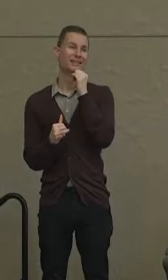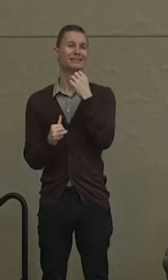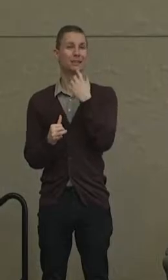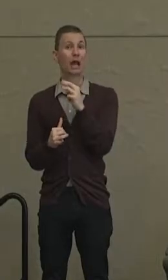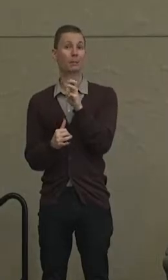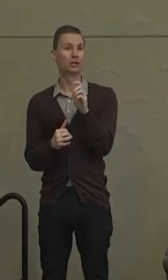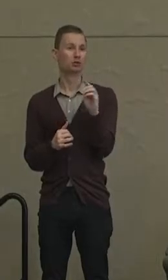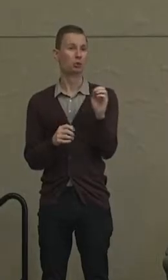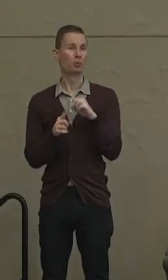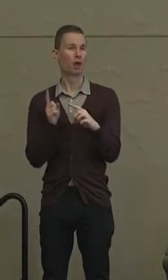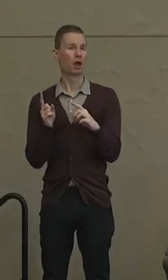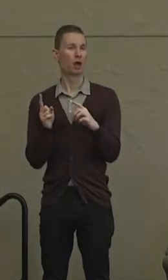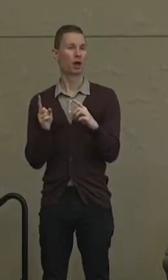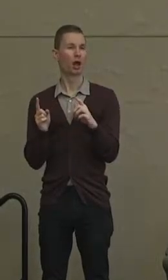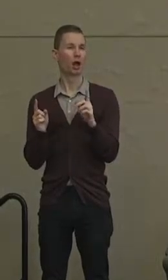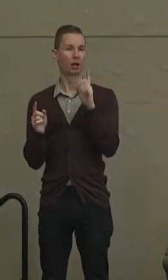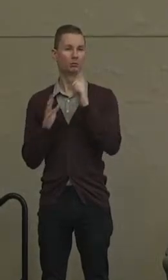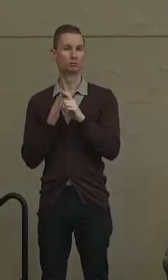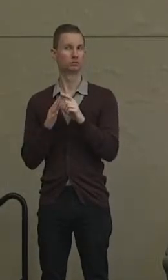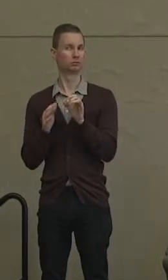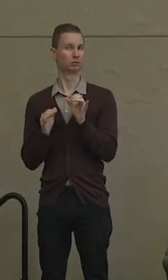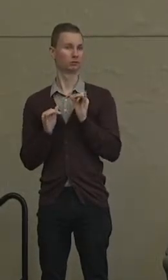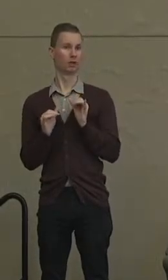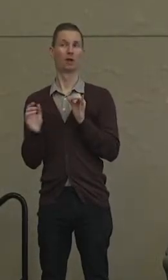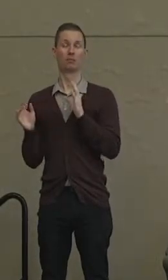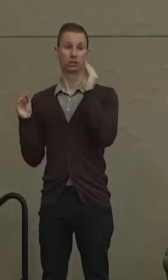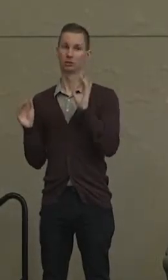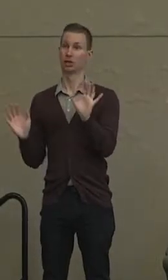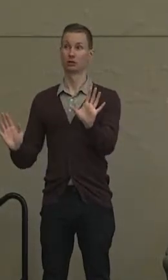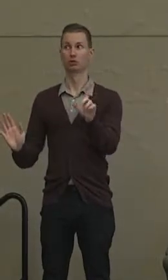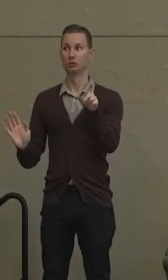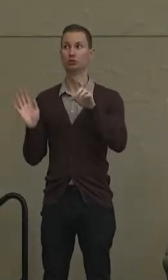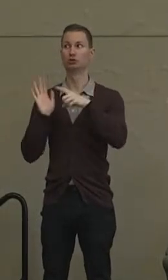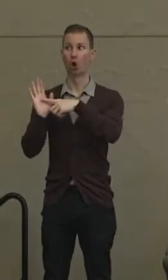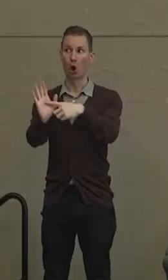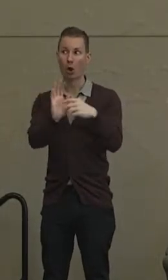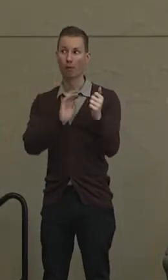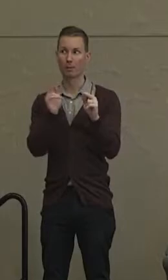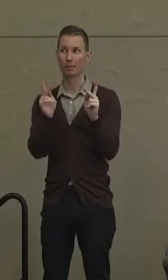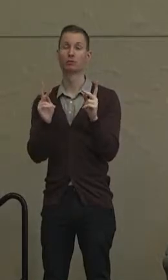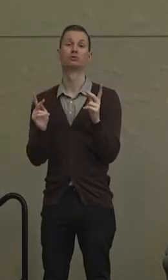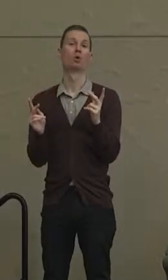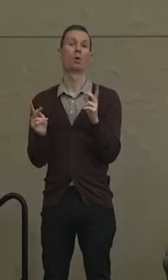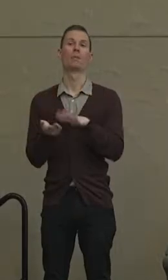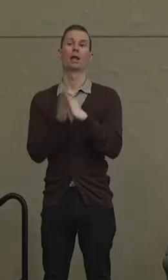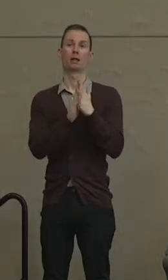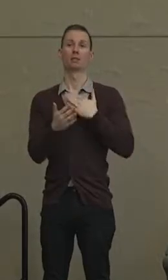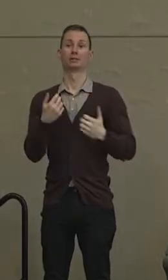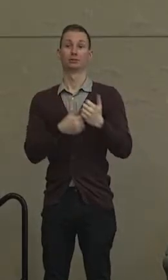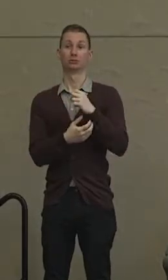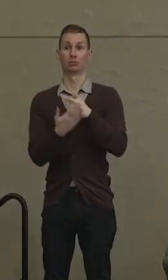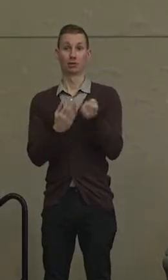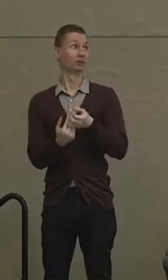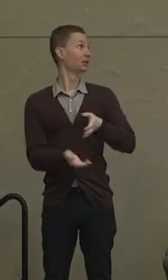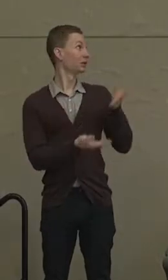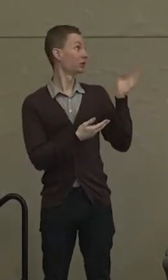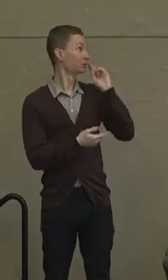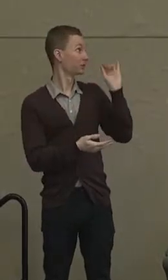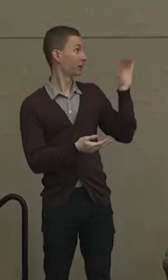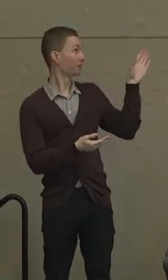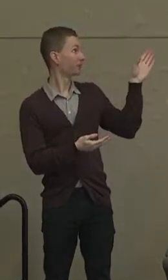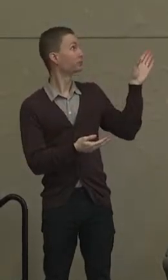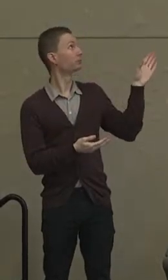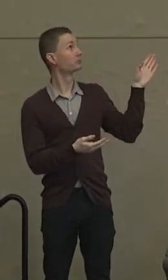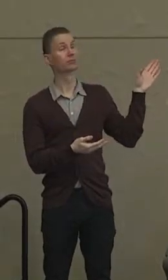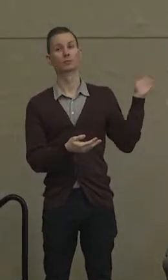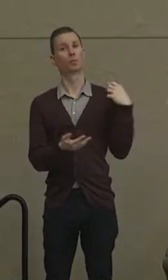word Me Too. And my teacher was like, you need to show this to other people. So I made it into my senior project, and so this is what you're seeing here. And I